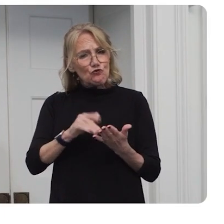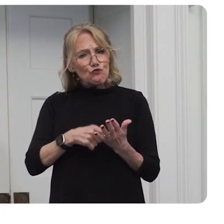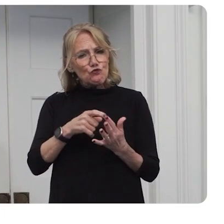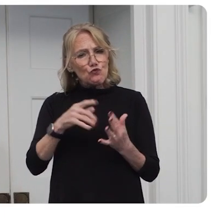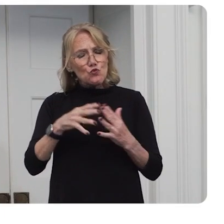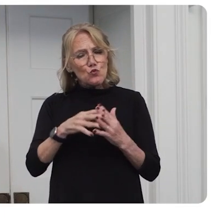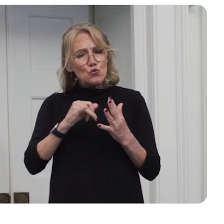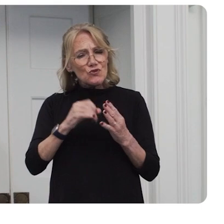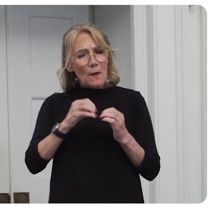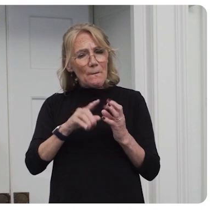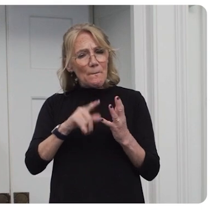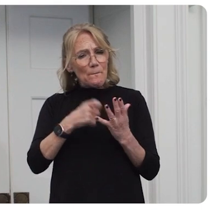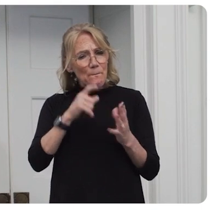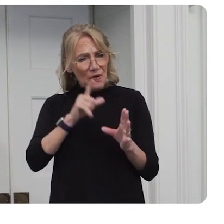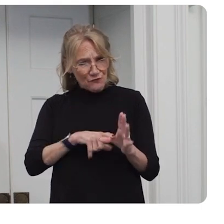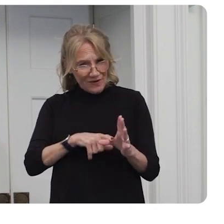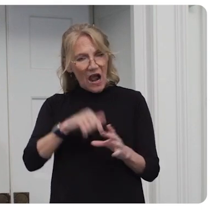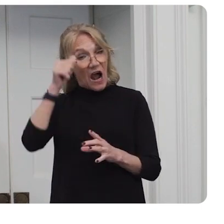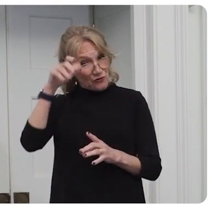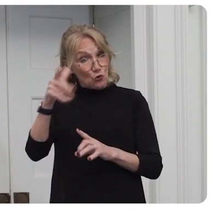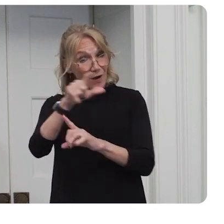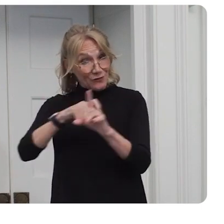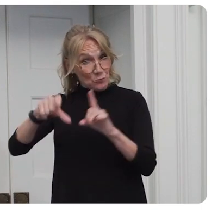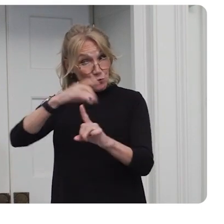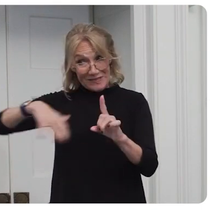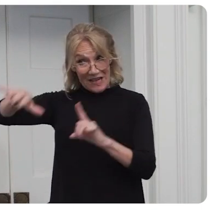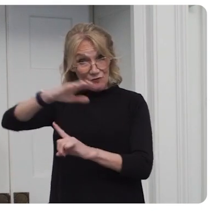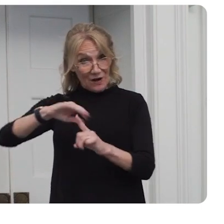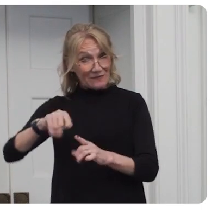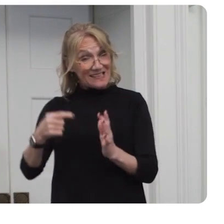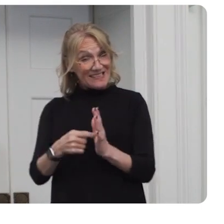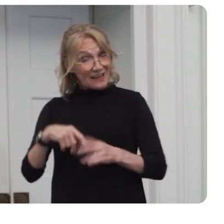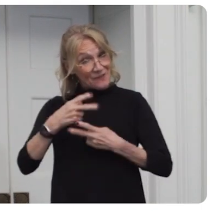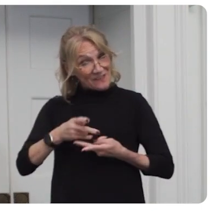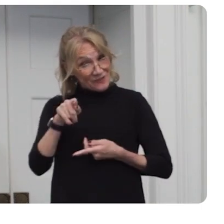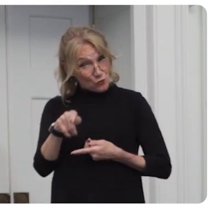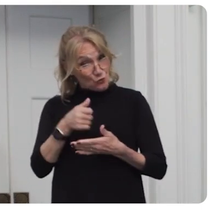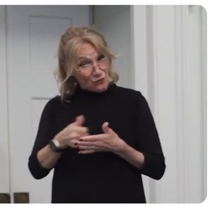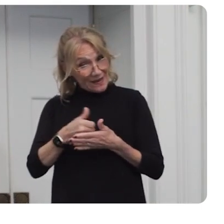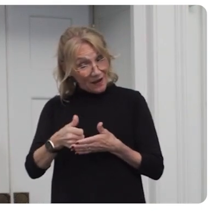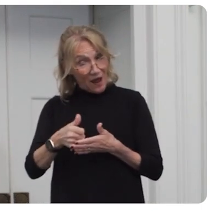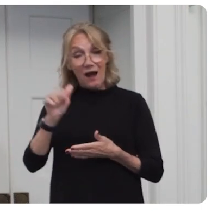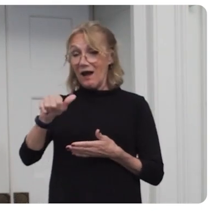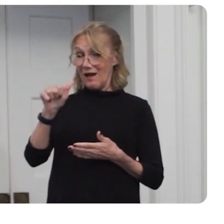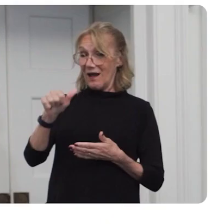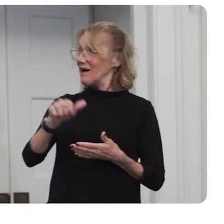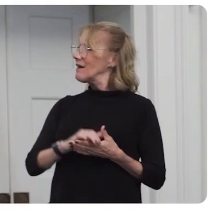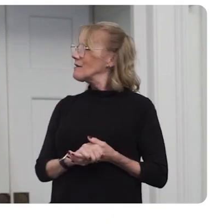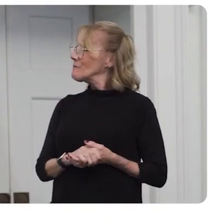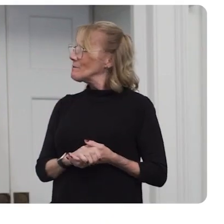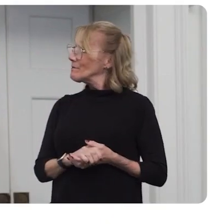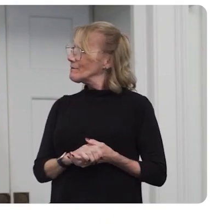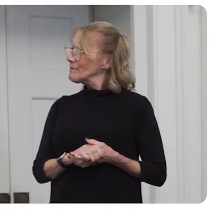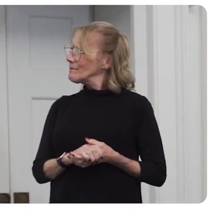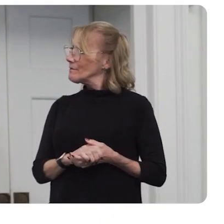outside Shrewsbury. Yeah. You do have a community around you, and I know that Tanya visits quite regularly. Yeah, she does. And tell me